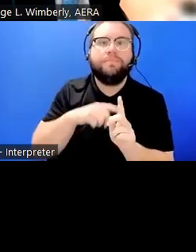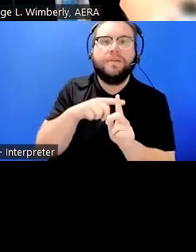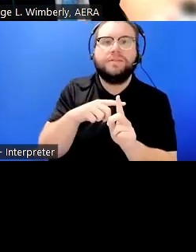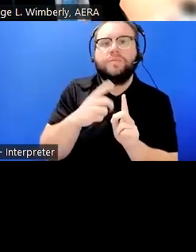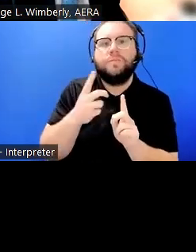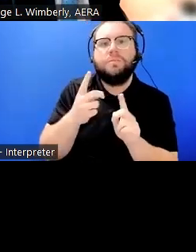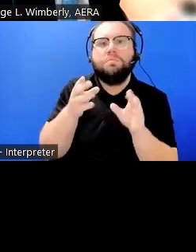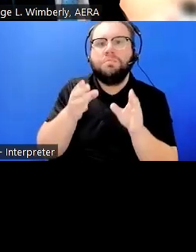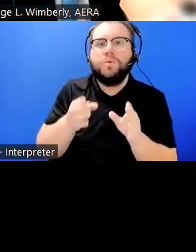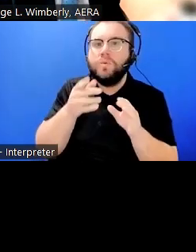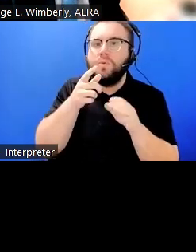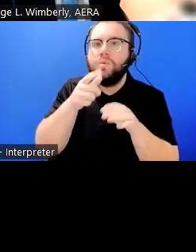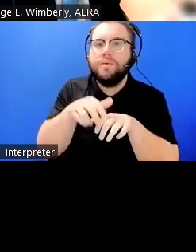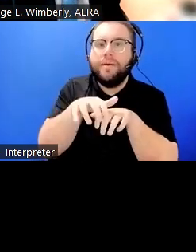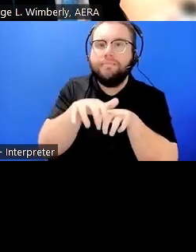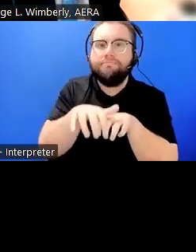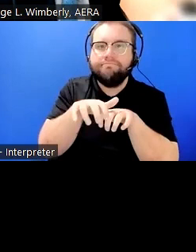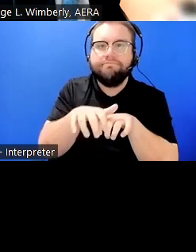providing closed captioning.